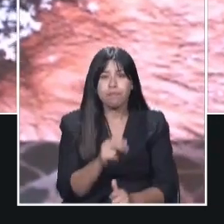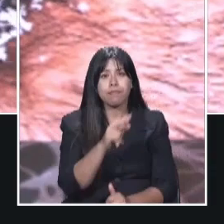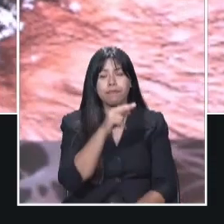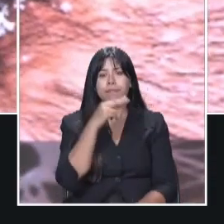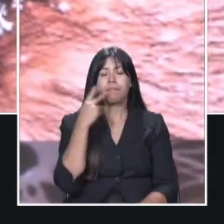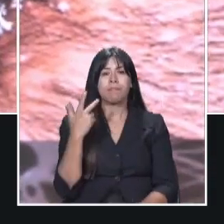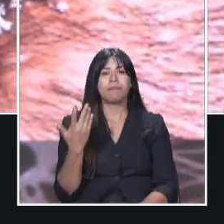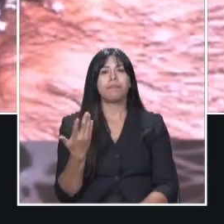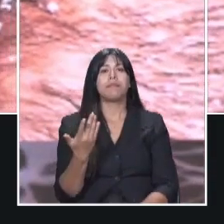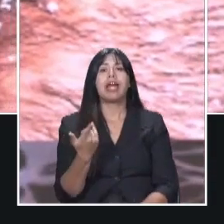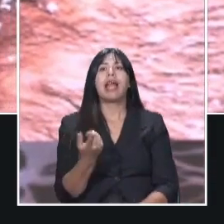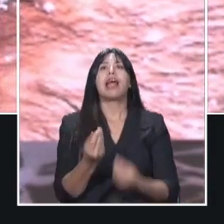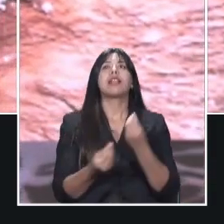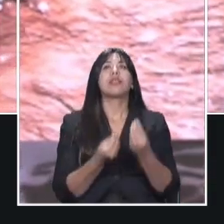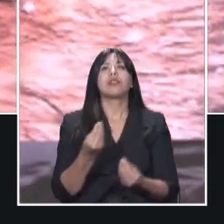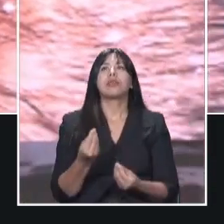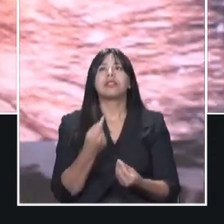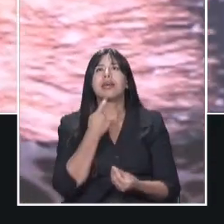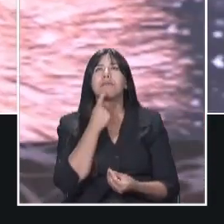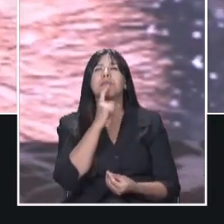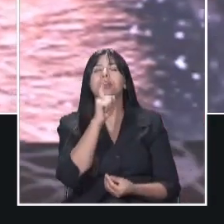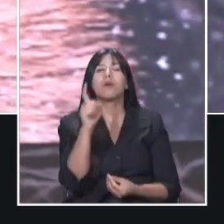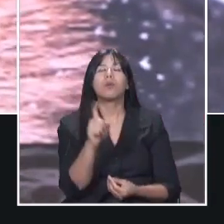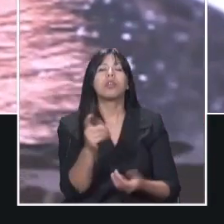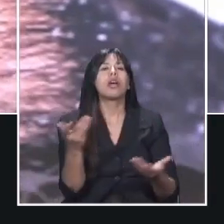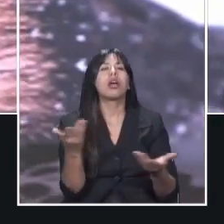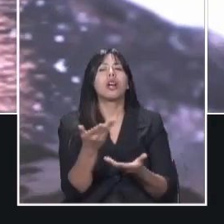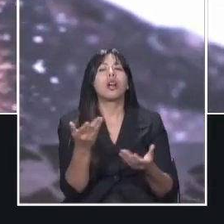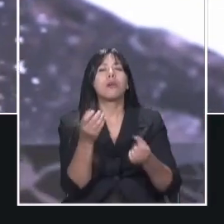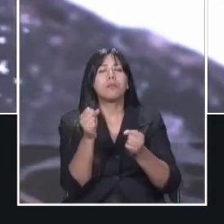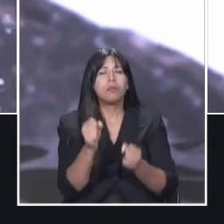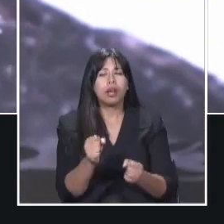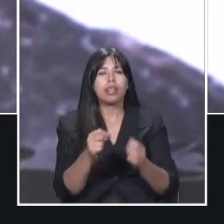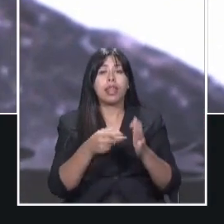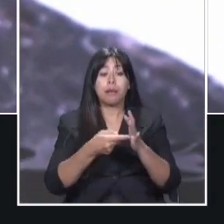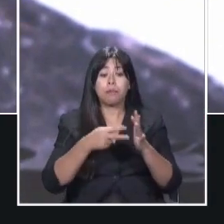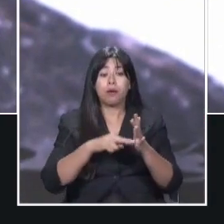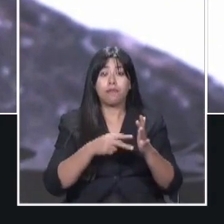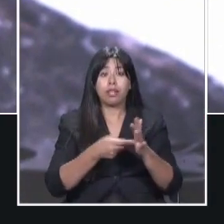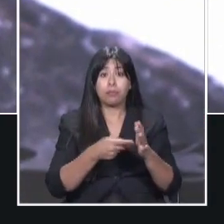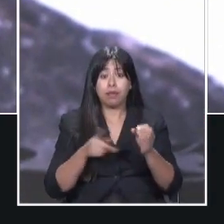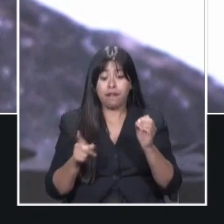possible that a problem that biology has solved so elegantly